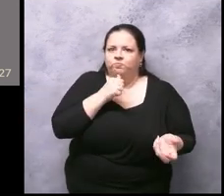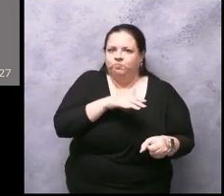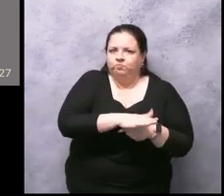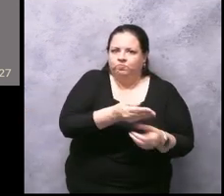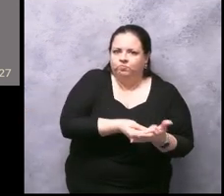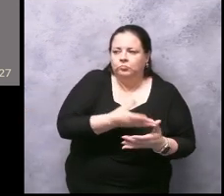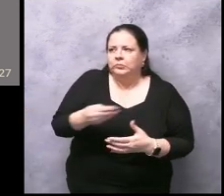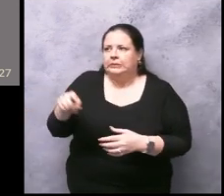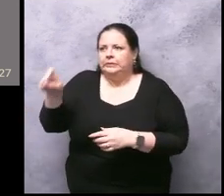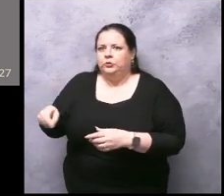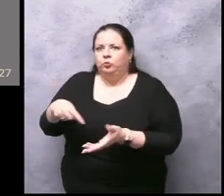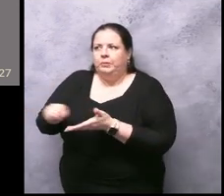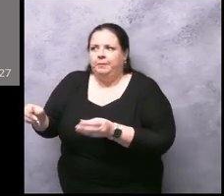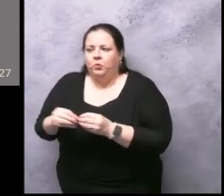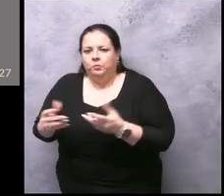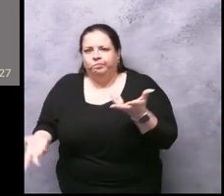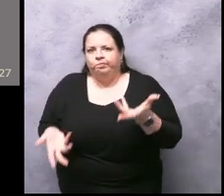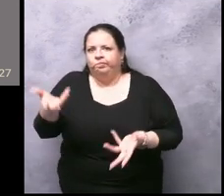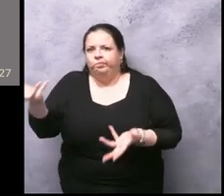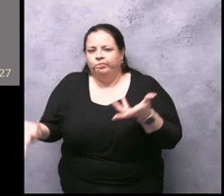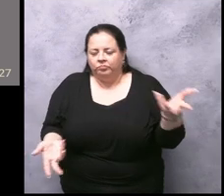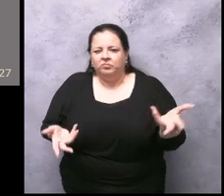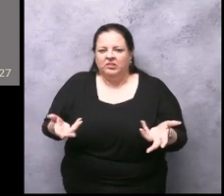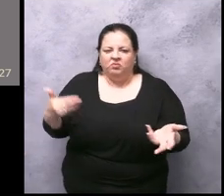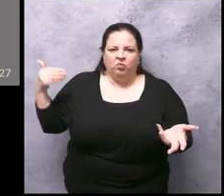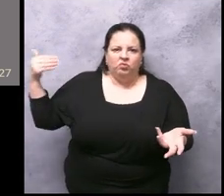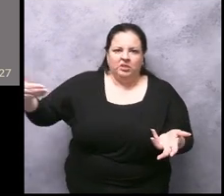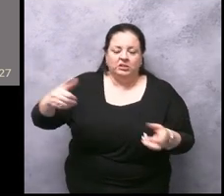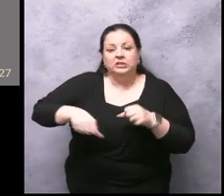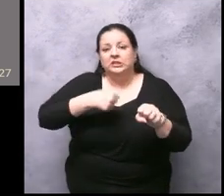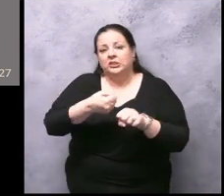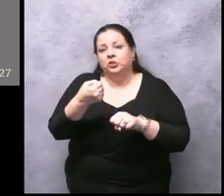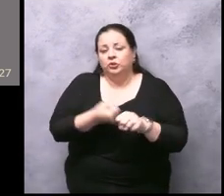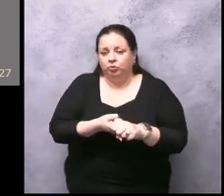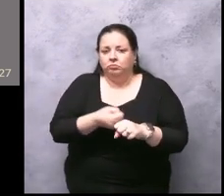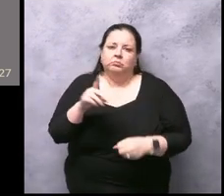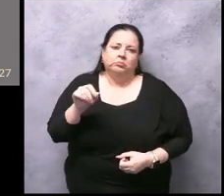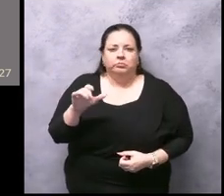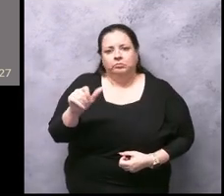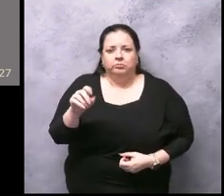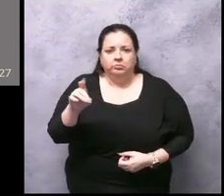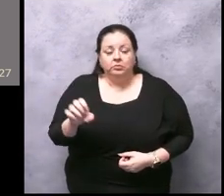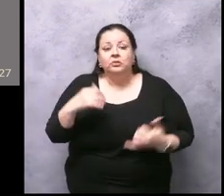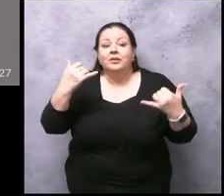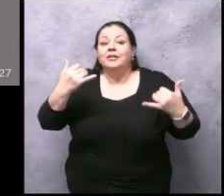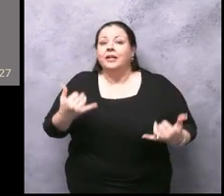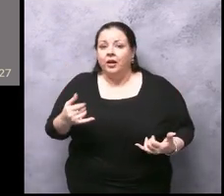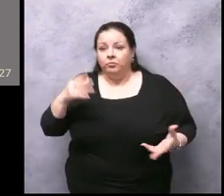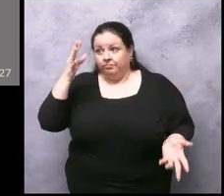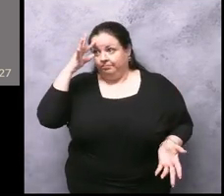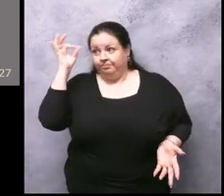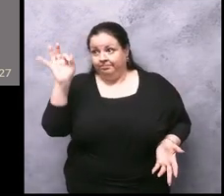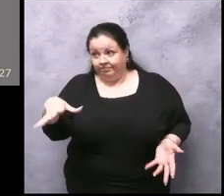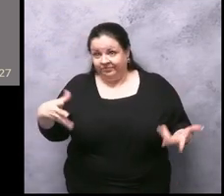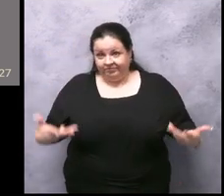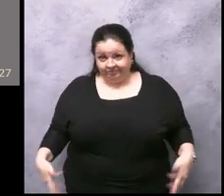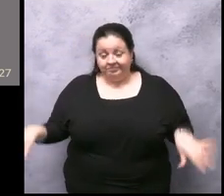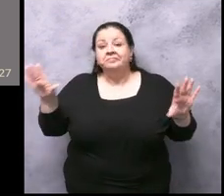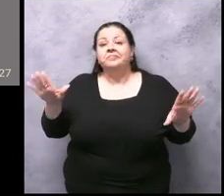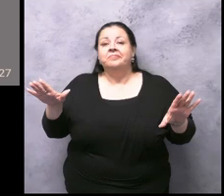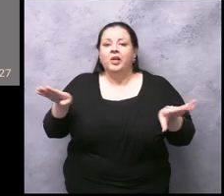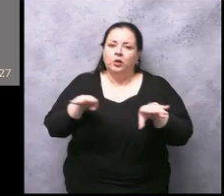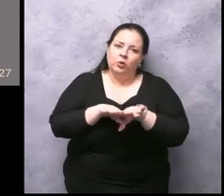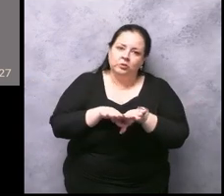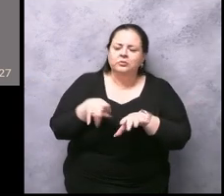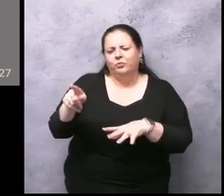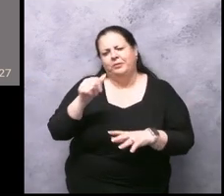growth, particularly at the high school level, over the next decade. And so with this, I will close tonight with you've been